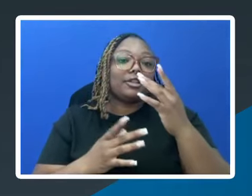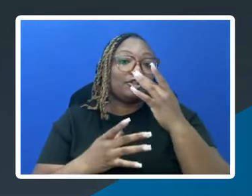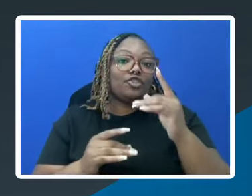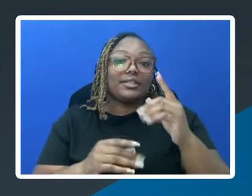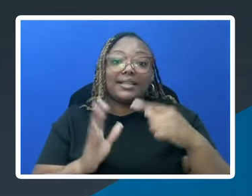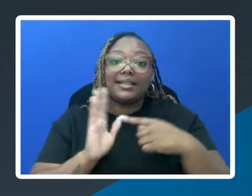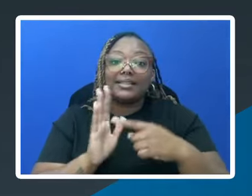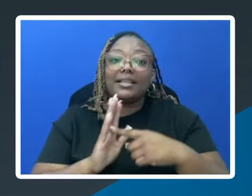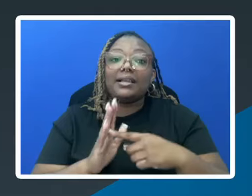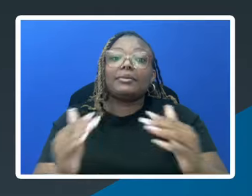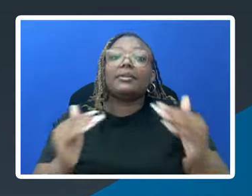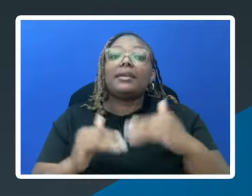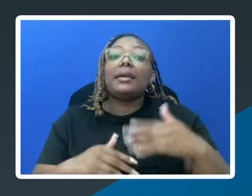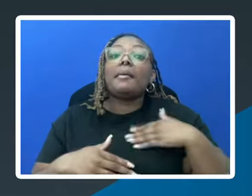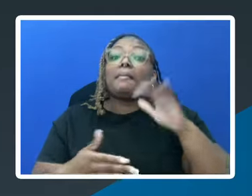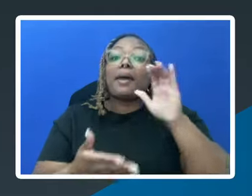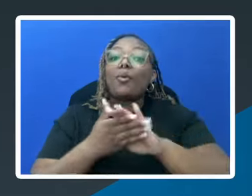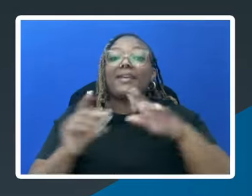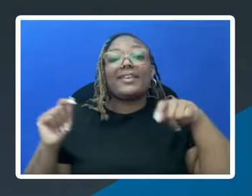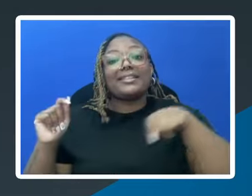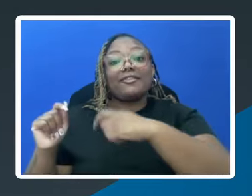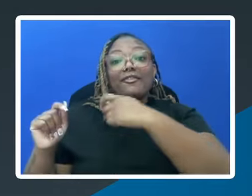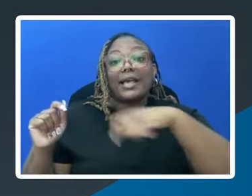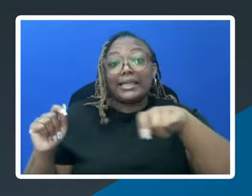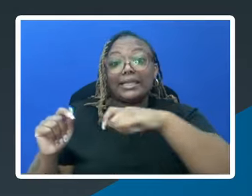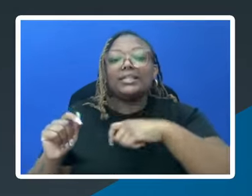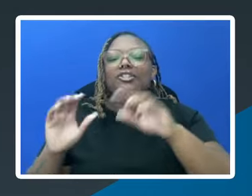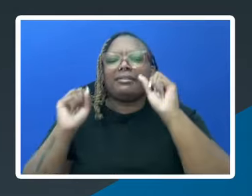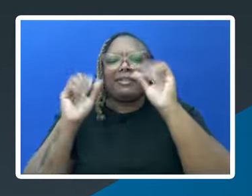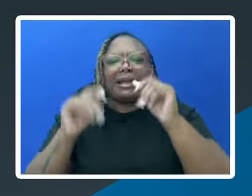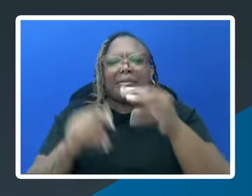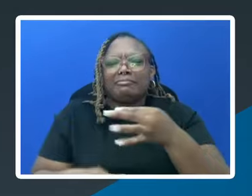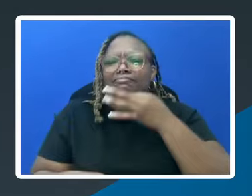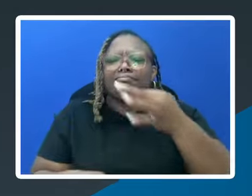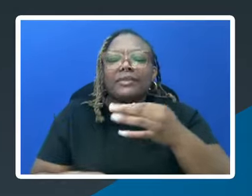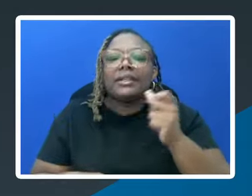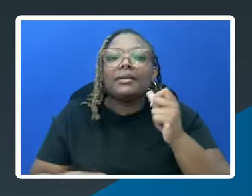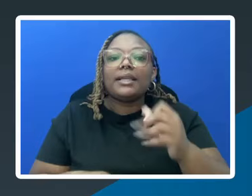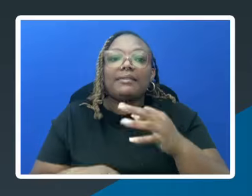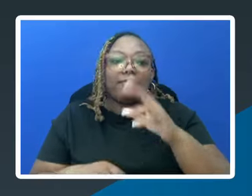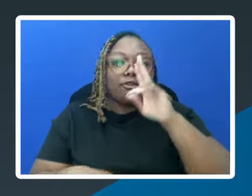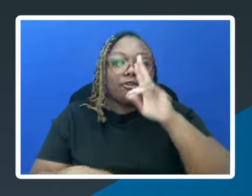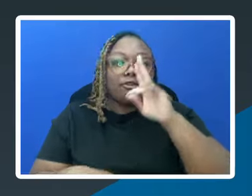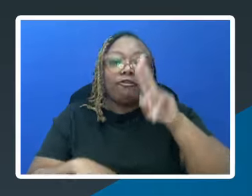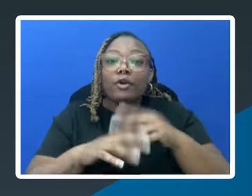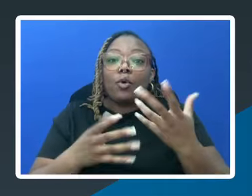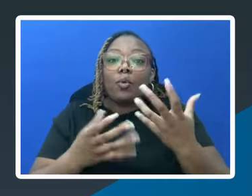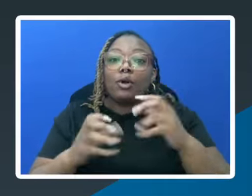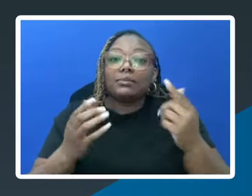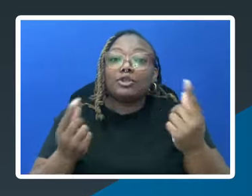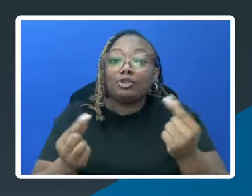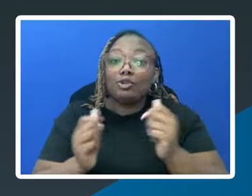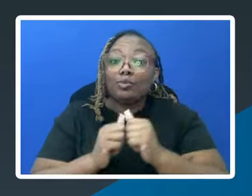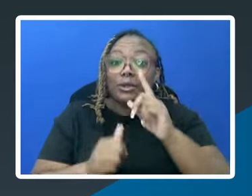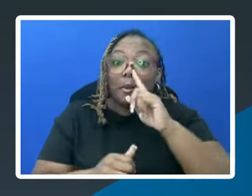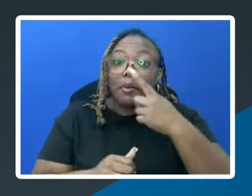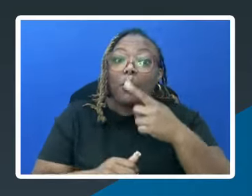violinist. She plays with the National Philharmonic. She's a phenomenal violinist. This is, if you're fun, want something to do when you're bored, go check out. She